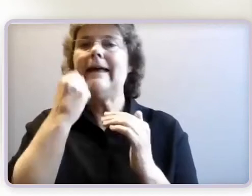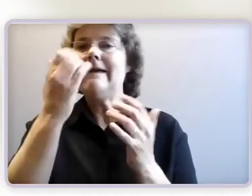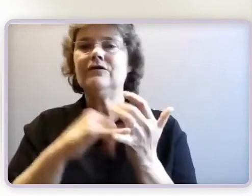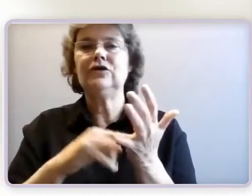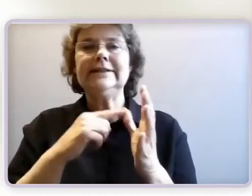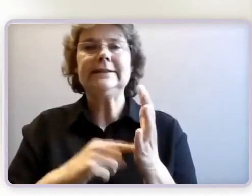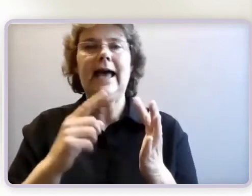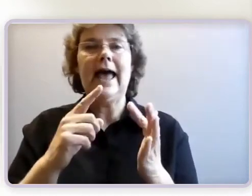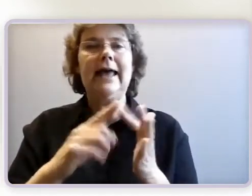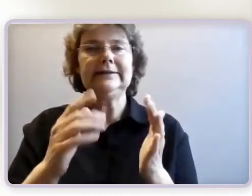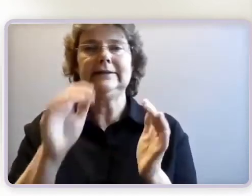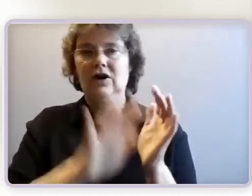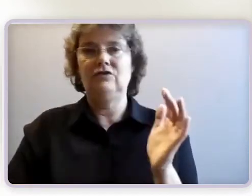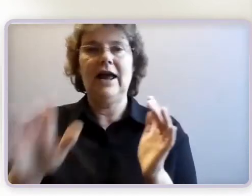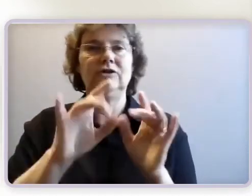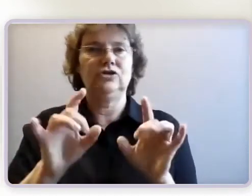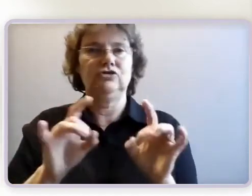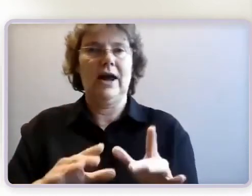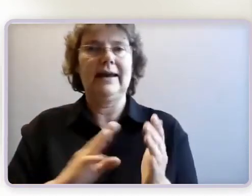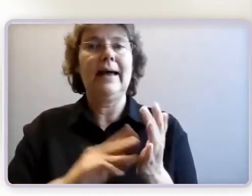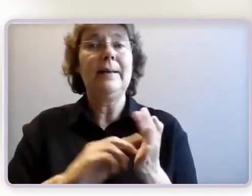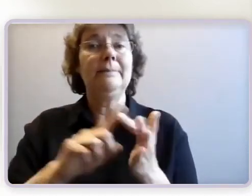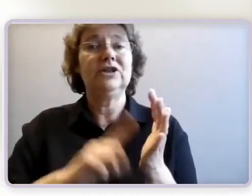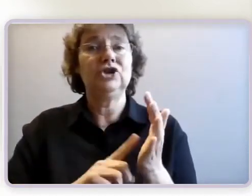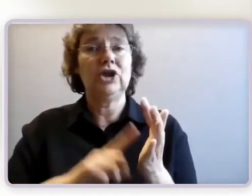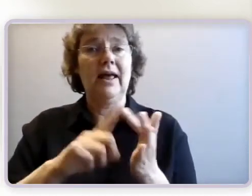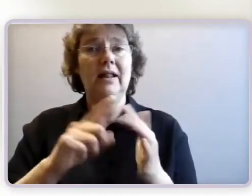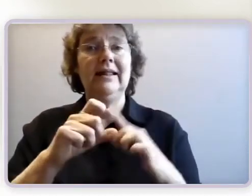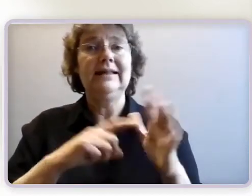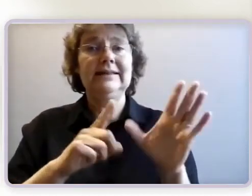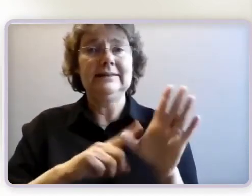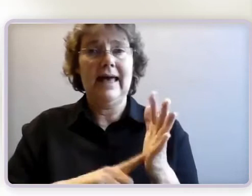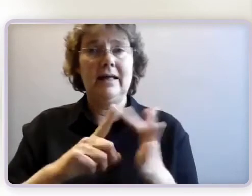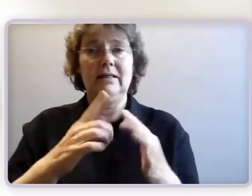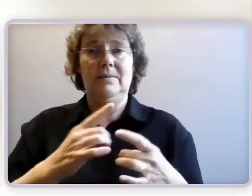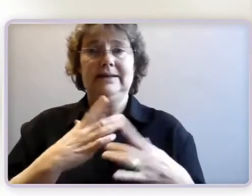Michelle, Dayle and myself are the representatives for Victoria.